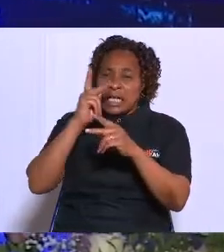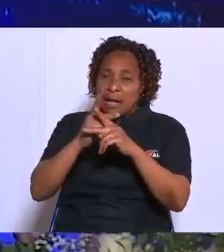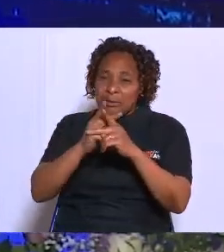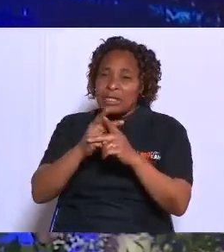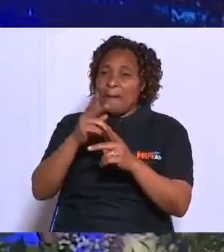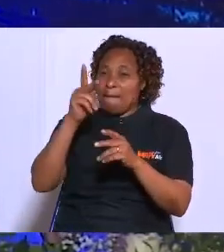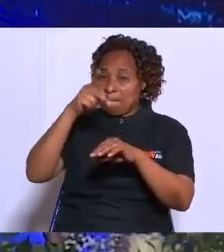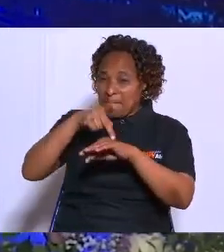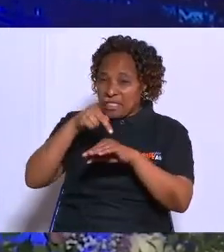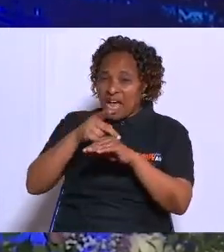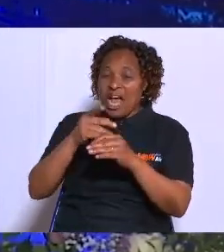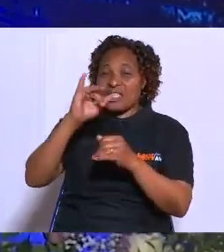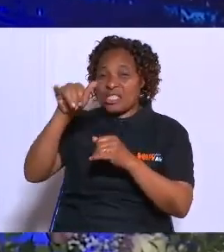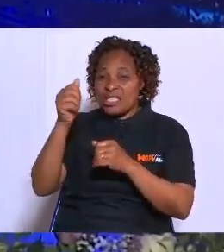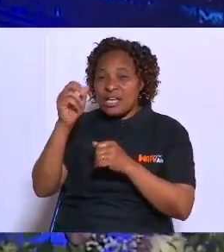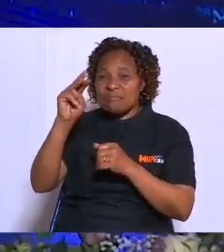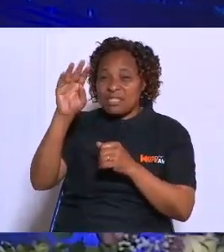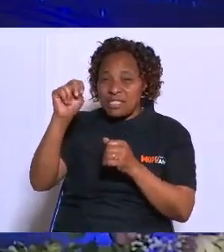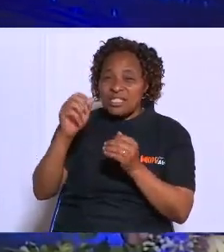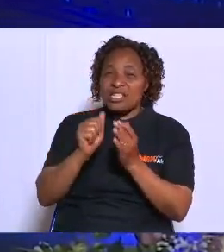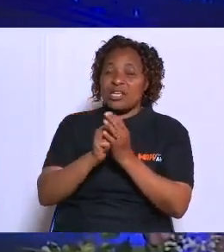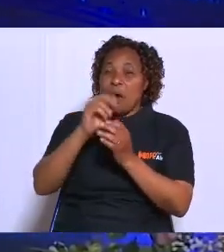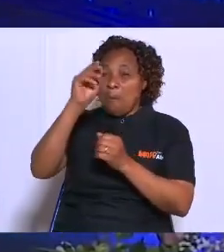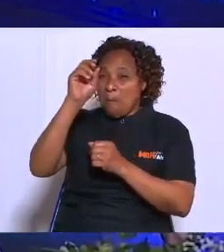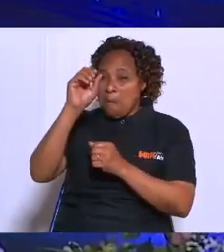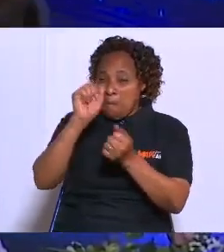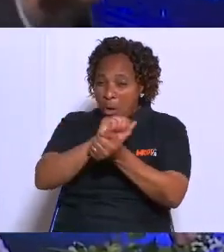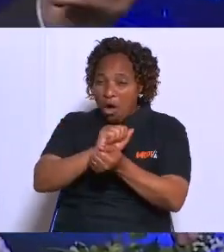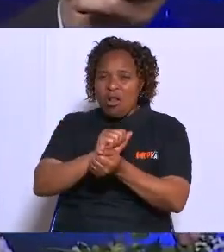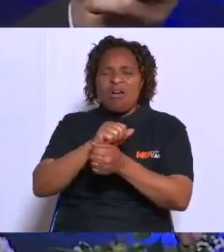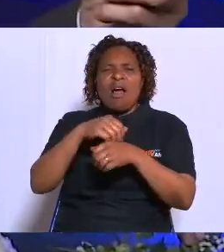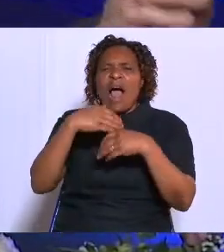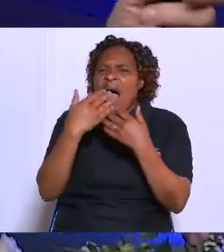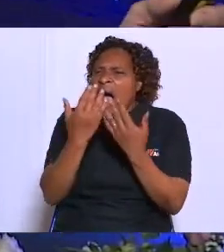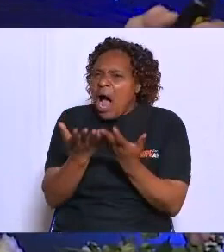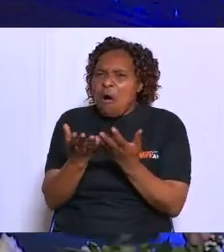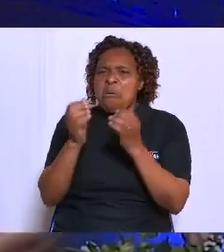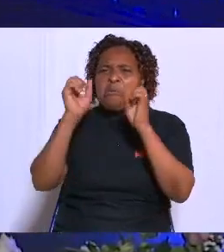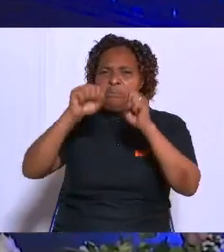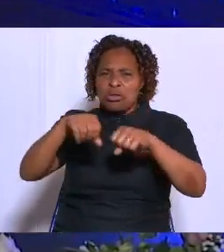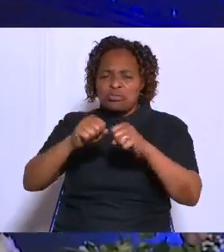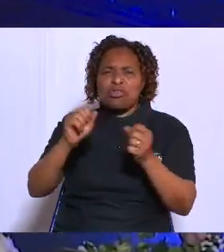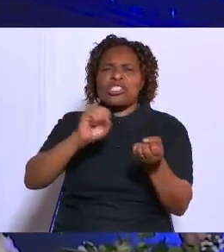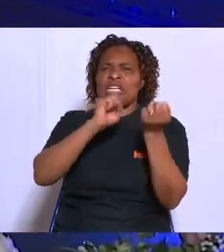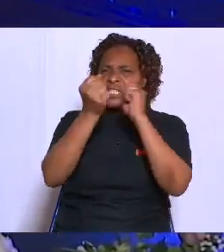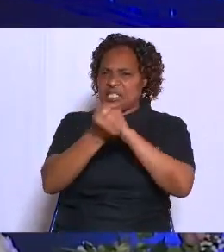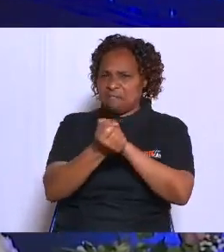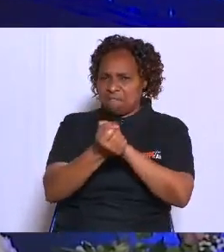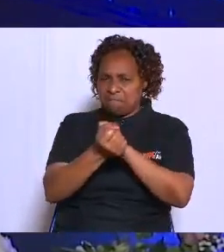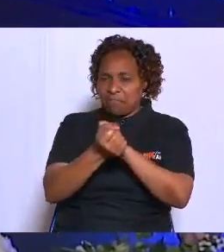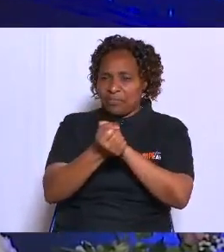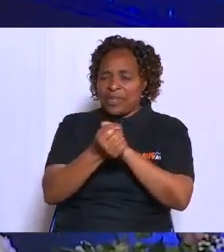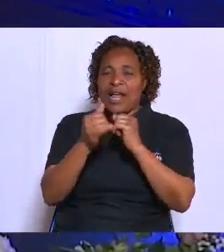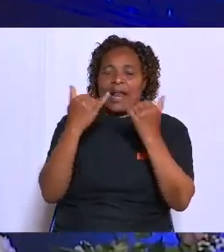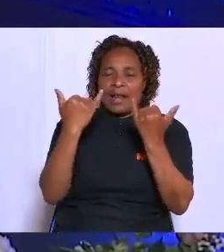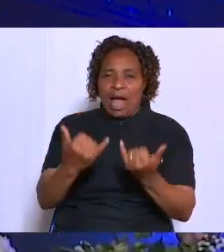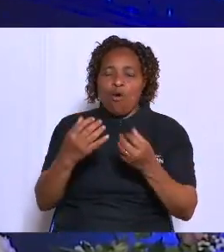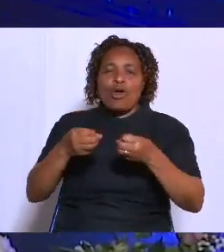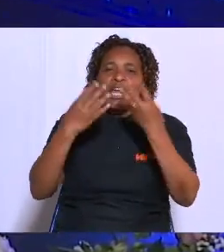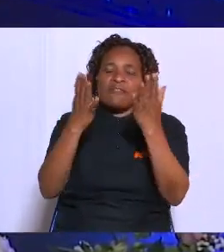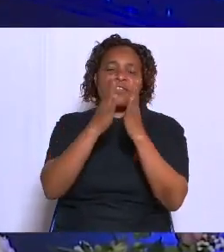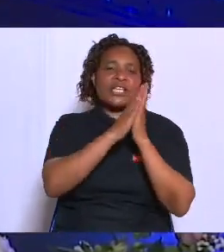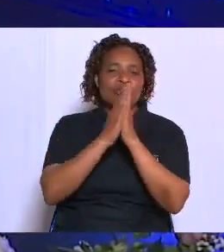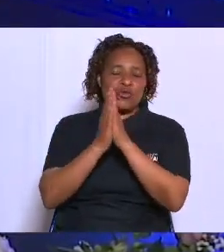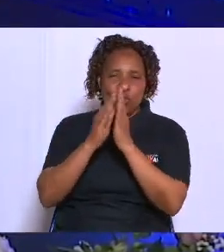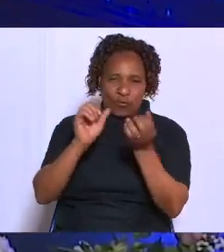John and Paul if the Sabbath was kept by Jesus how could it ever be changed let me give you the history